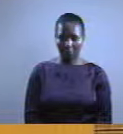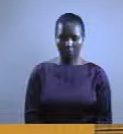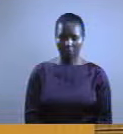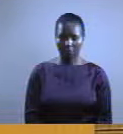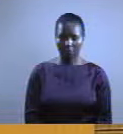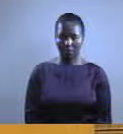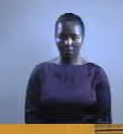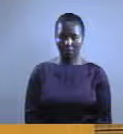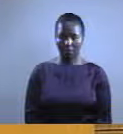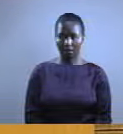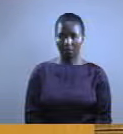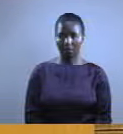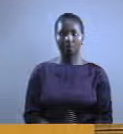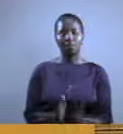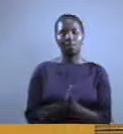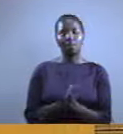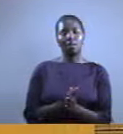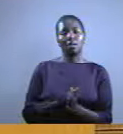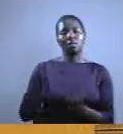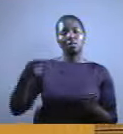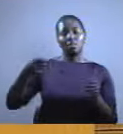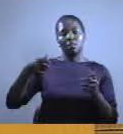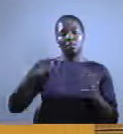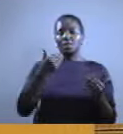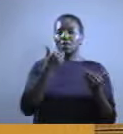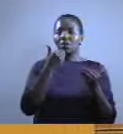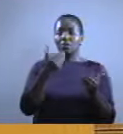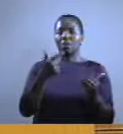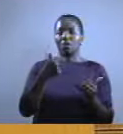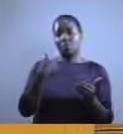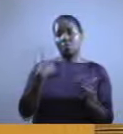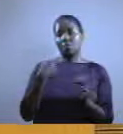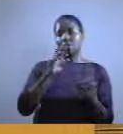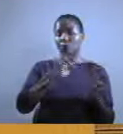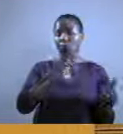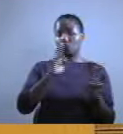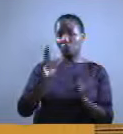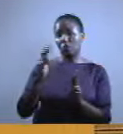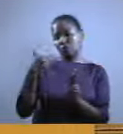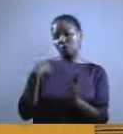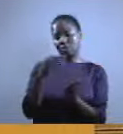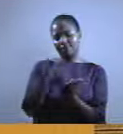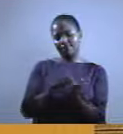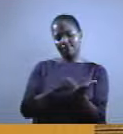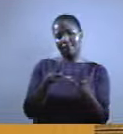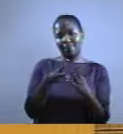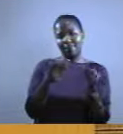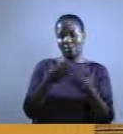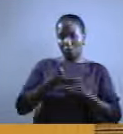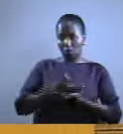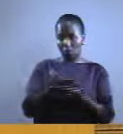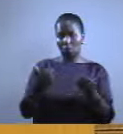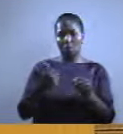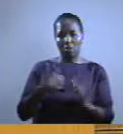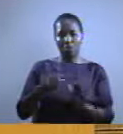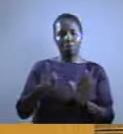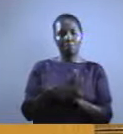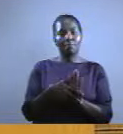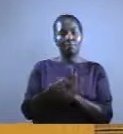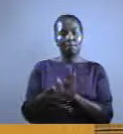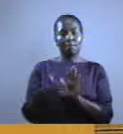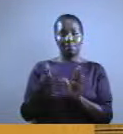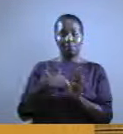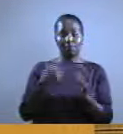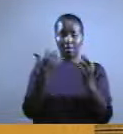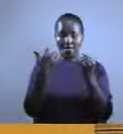you, Mr. Speaker. We have concluded this report yesterday and we all approved it. We shall debate the budget